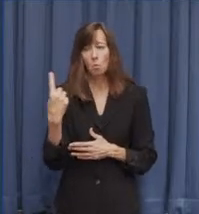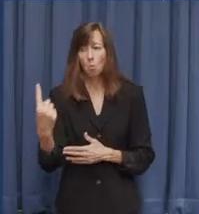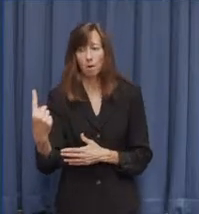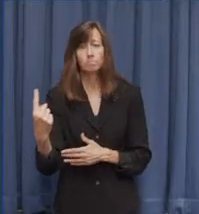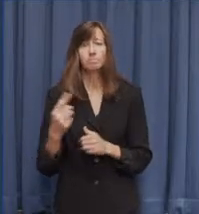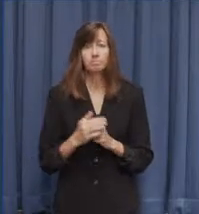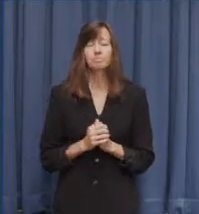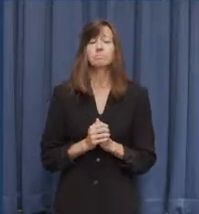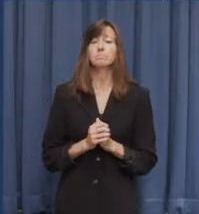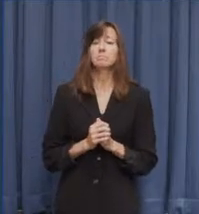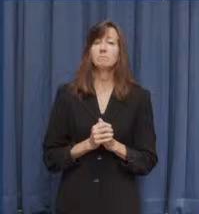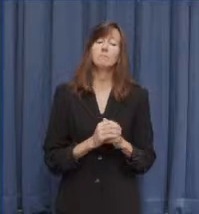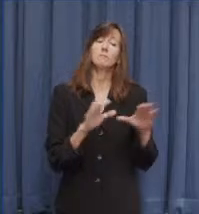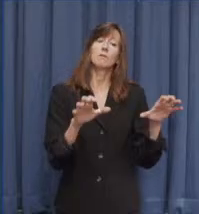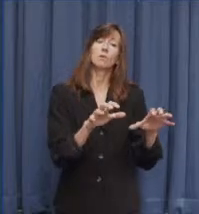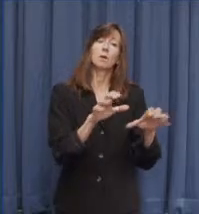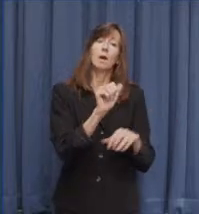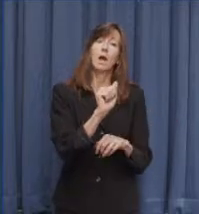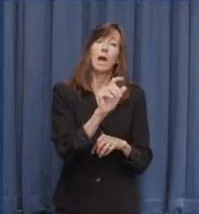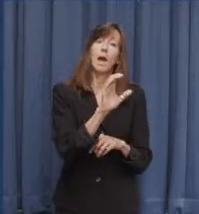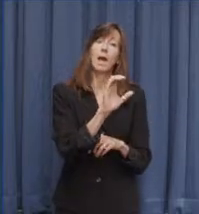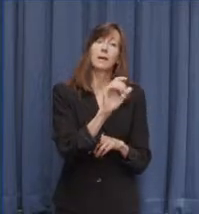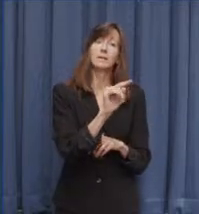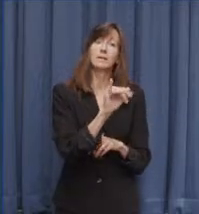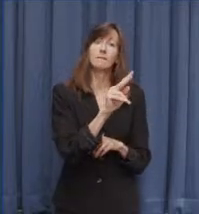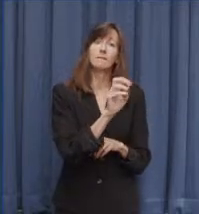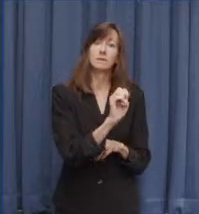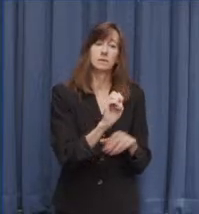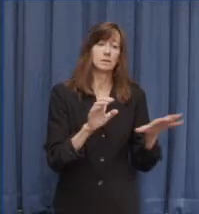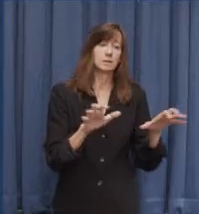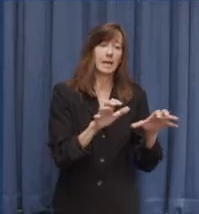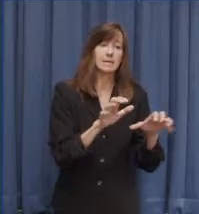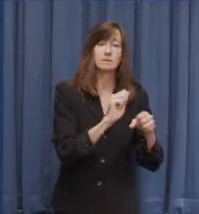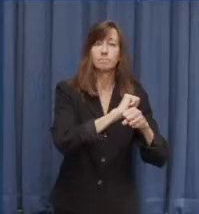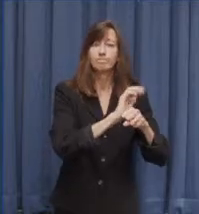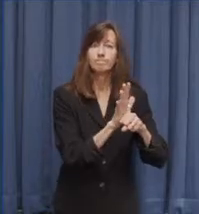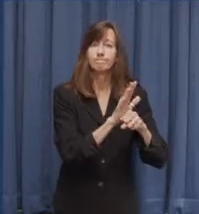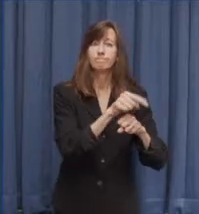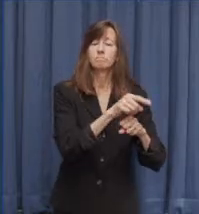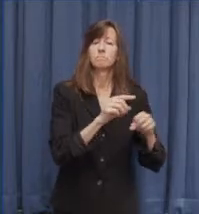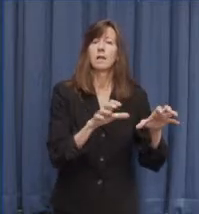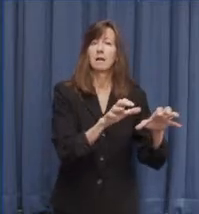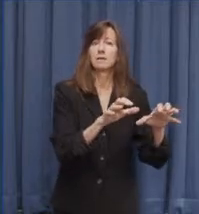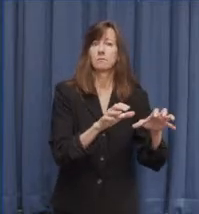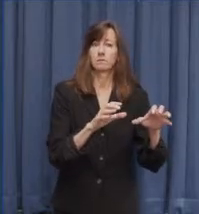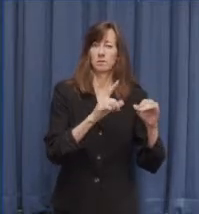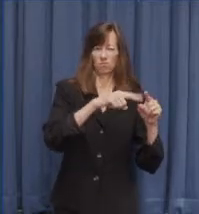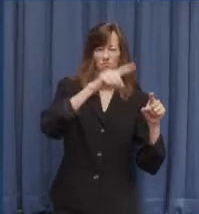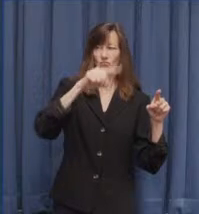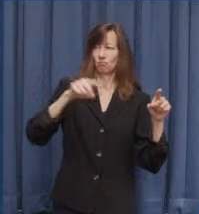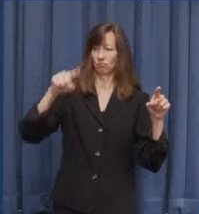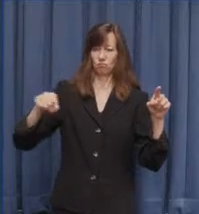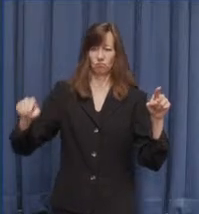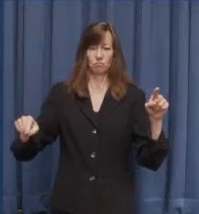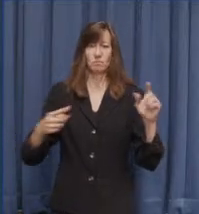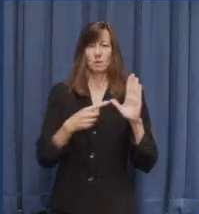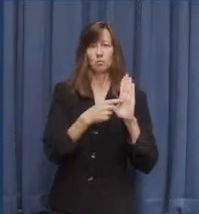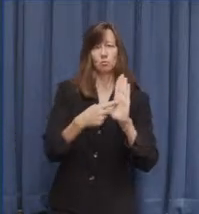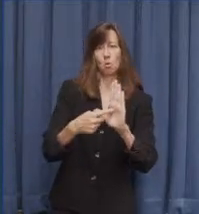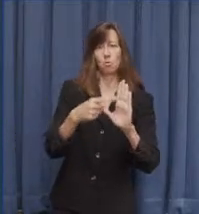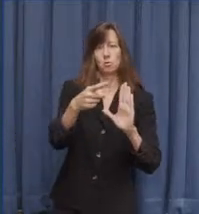of active cases, this graph does show you, if you sort of look at the far right of that graph, you can